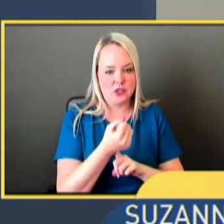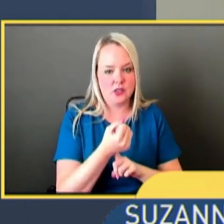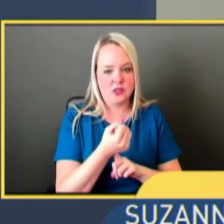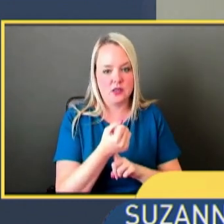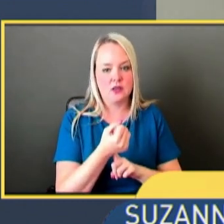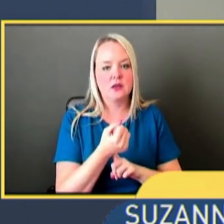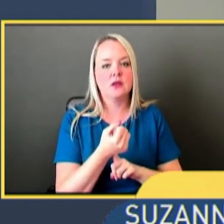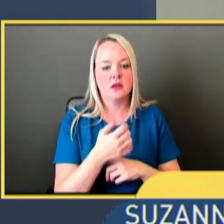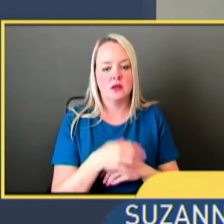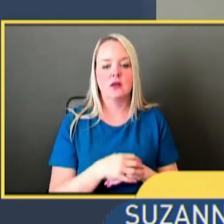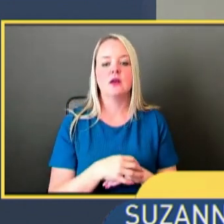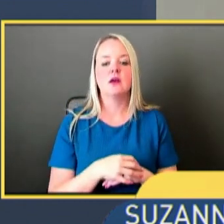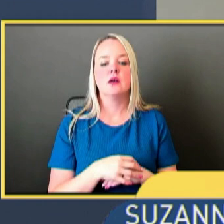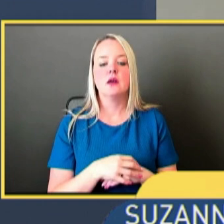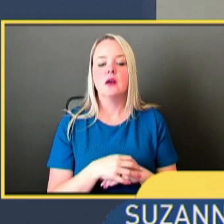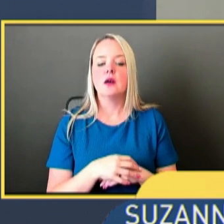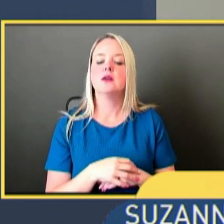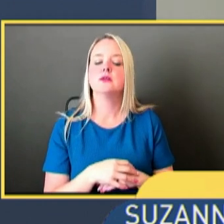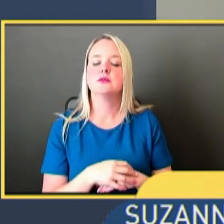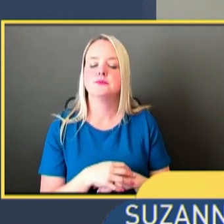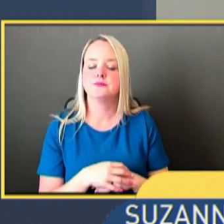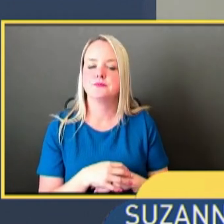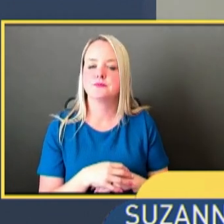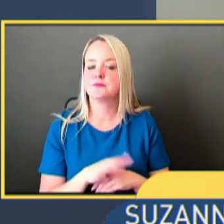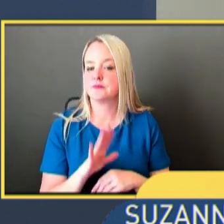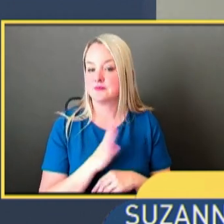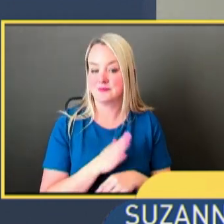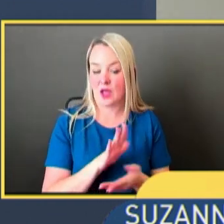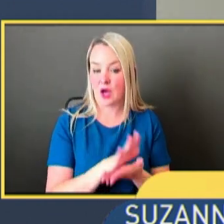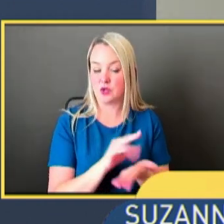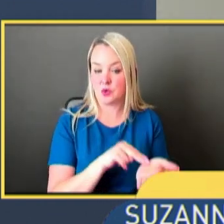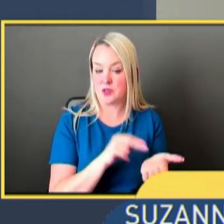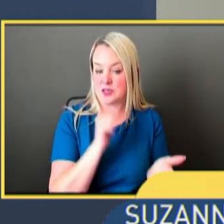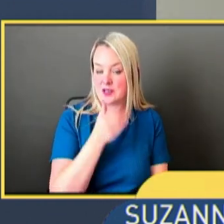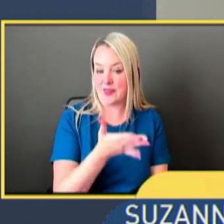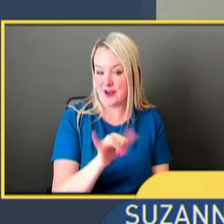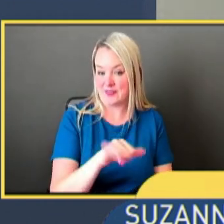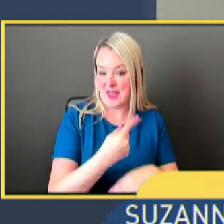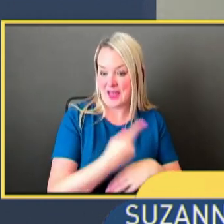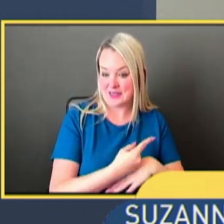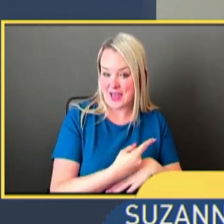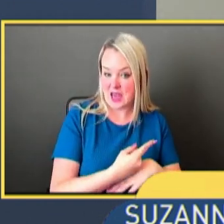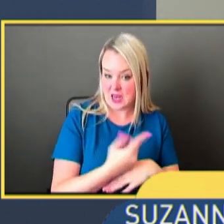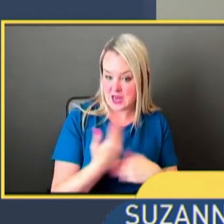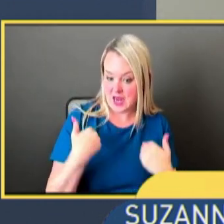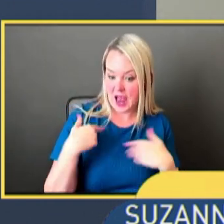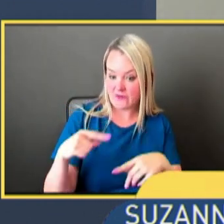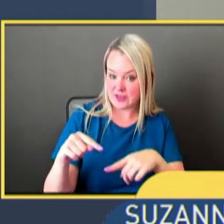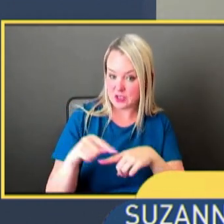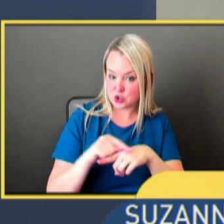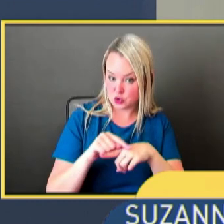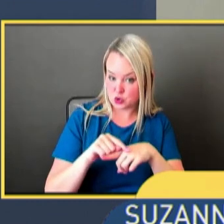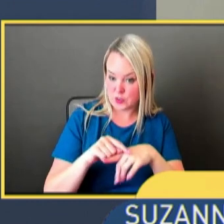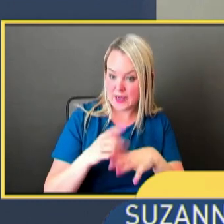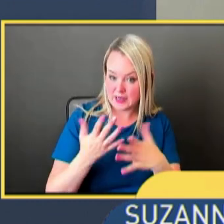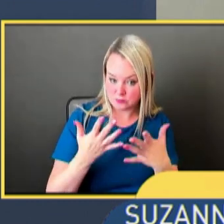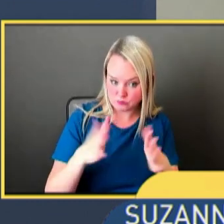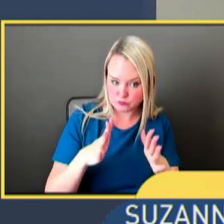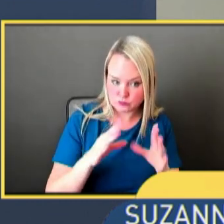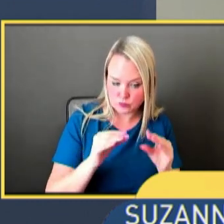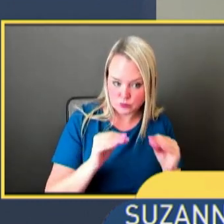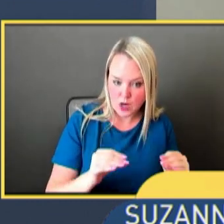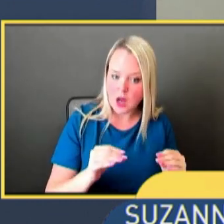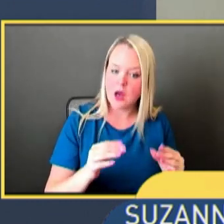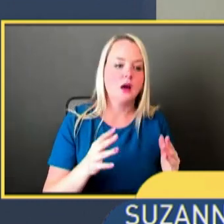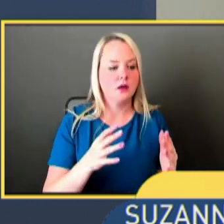some concerns about the bill. If our school nurse is not there that day and we have trained personnel and we are out on the playground and